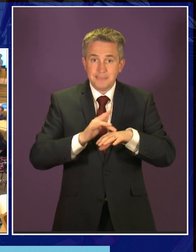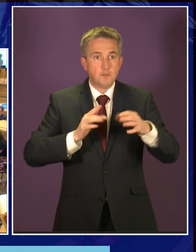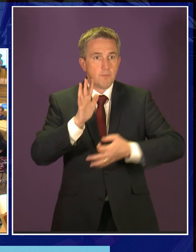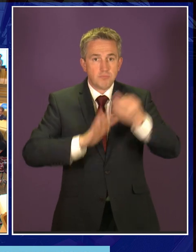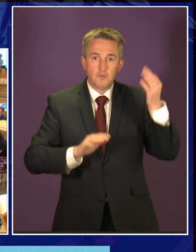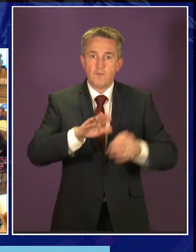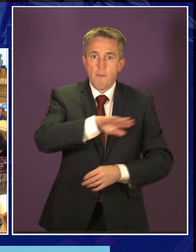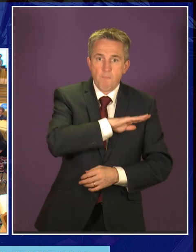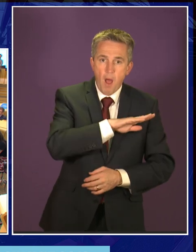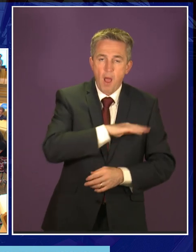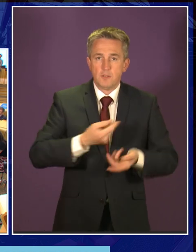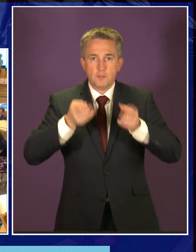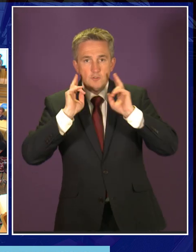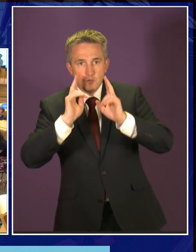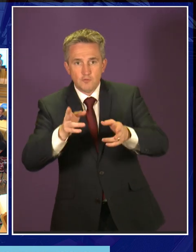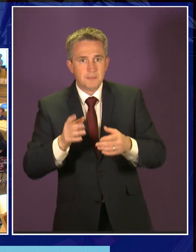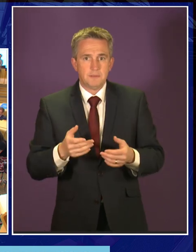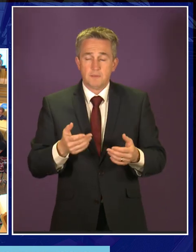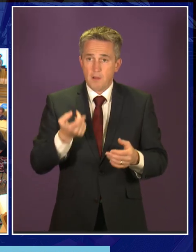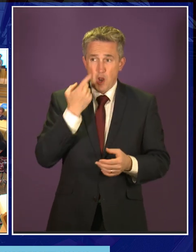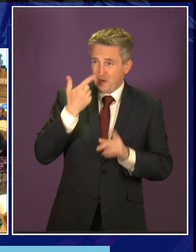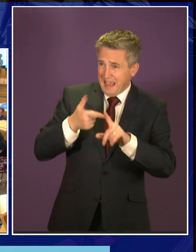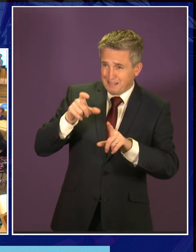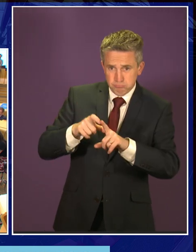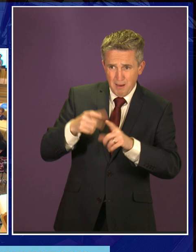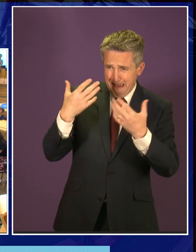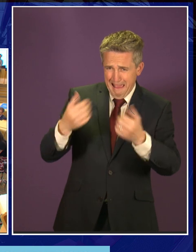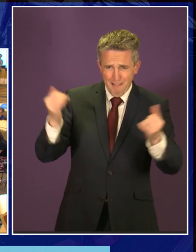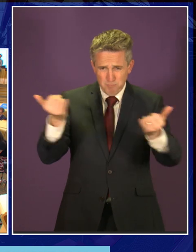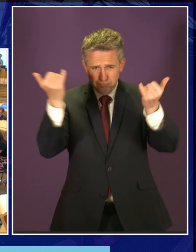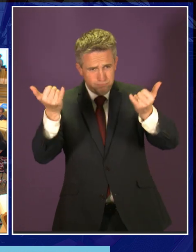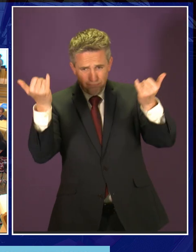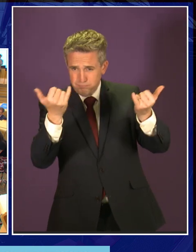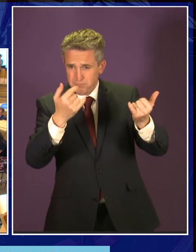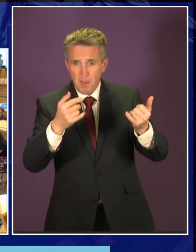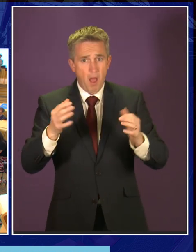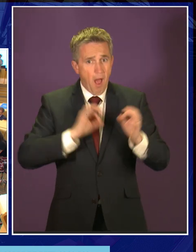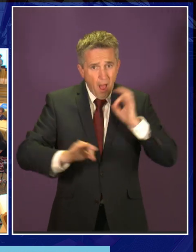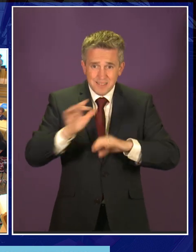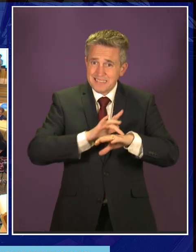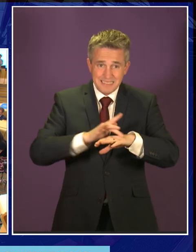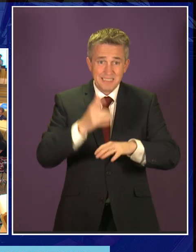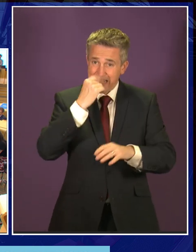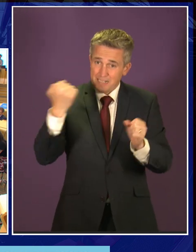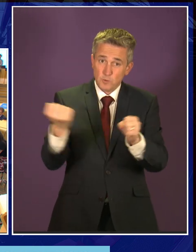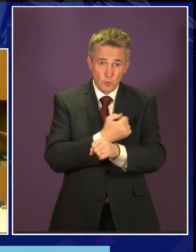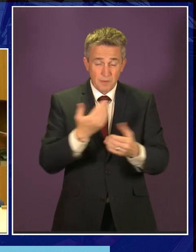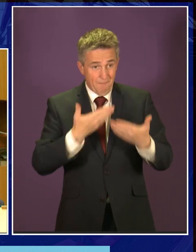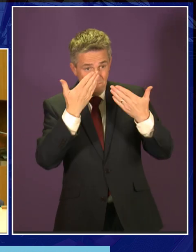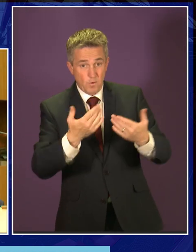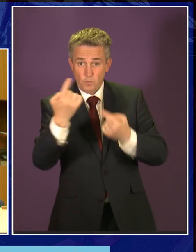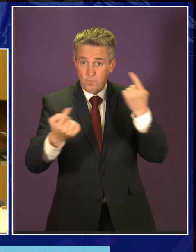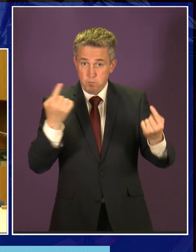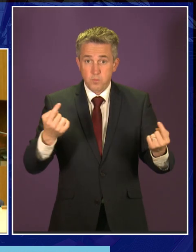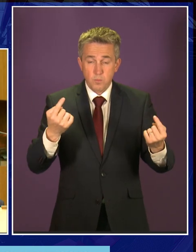your squares and your streets. Just look at Edinburgh now. This is Let Us Do the Show Right Here. It's